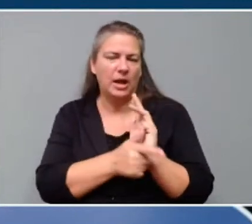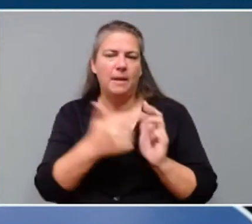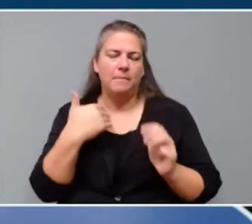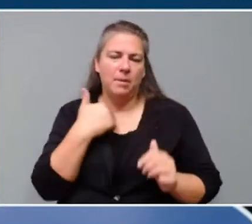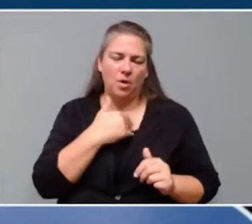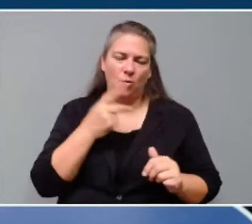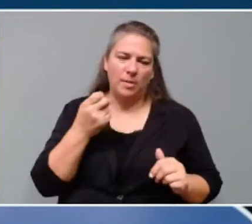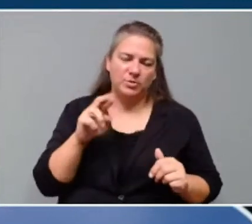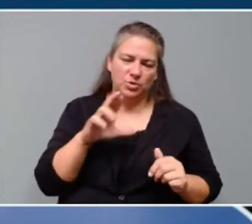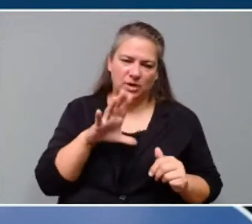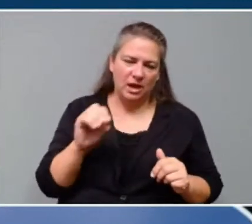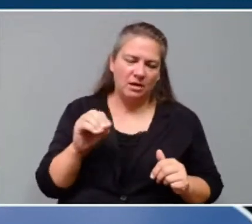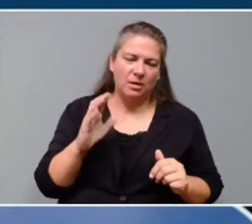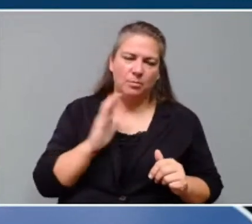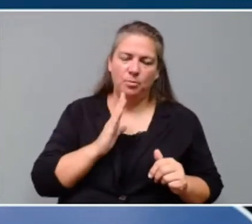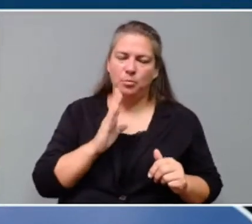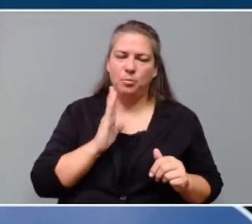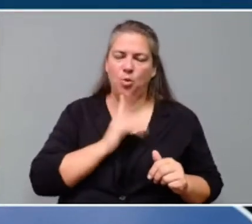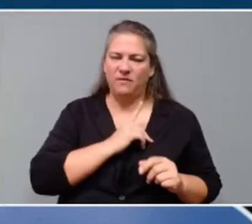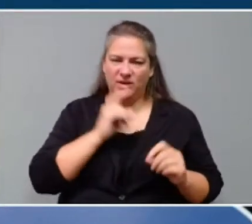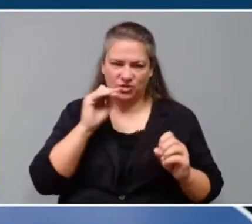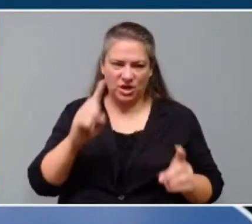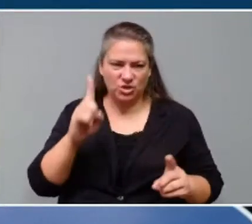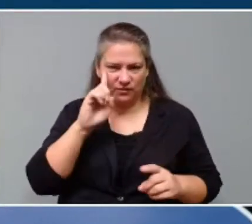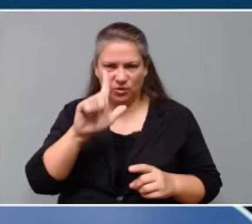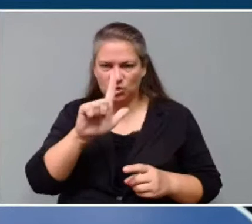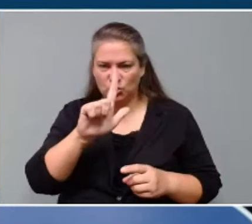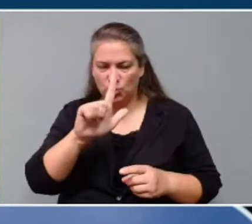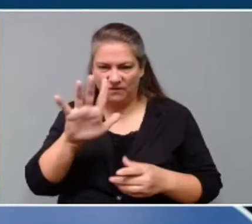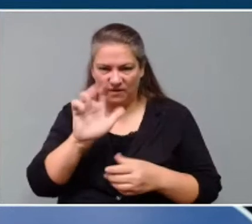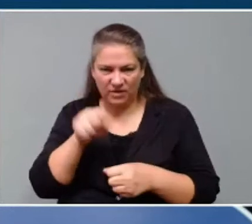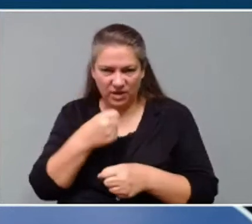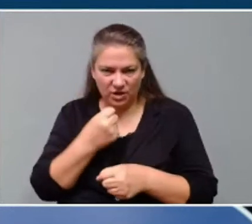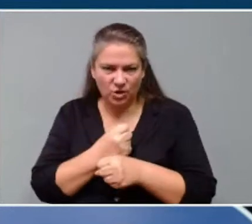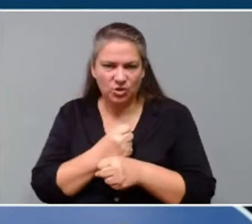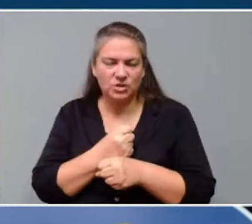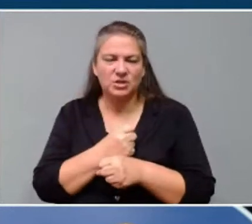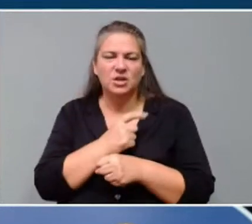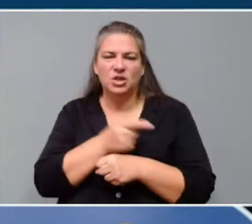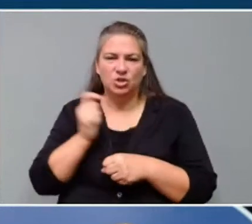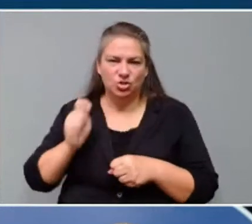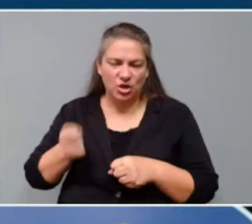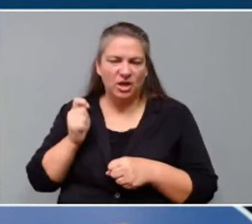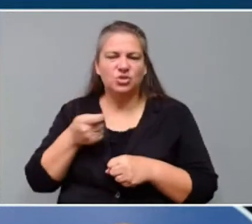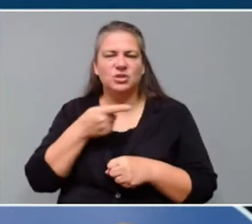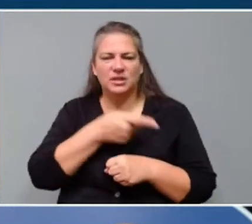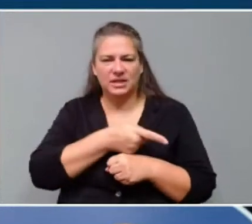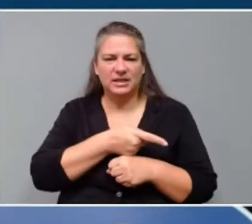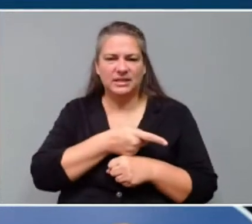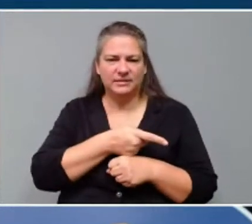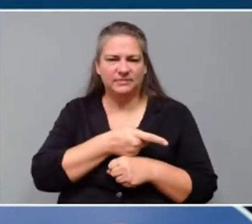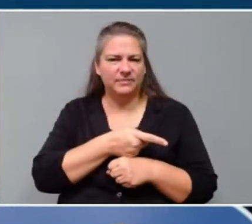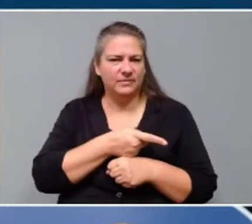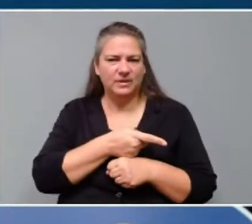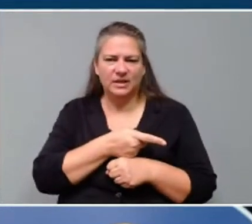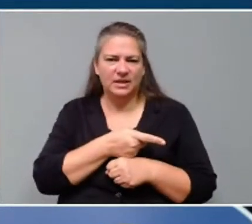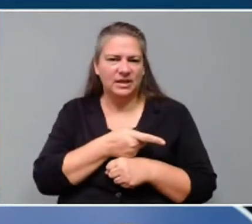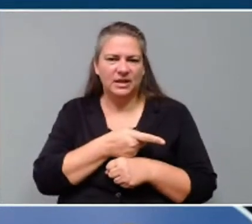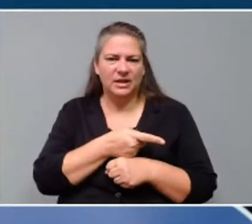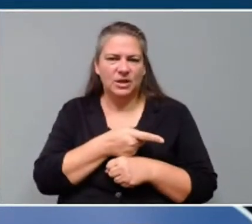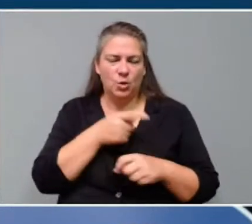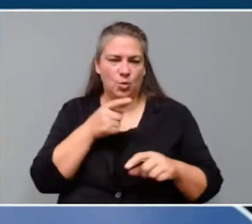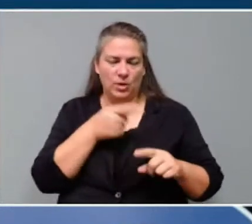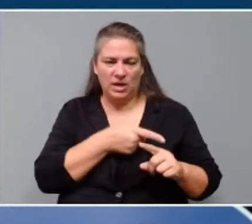County Board of Education for 25 years, and as a circuit judge, he distinguished himself. My goodness, you would hear